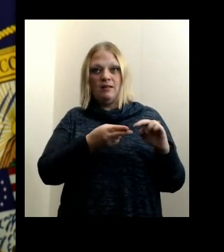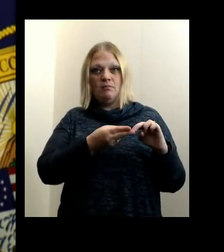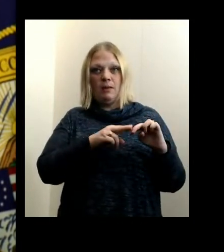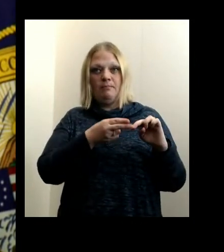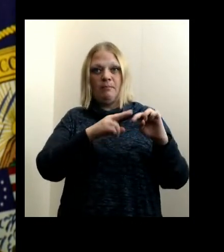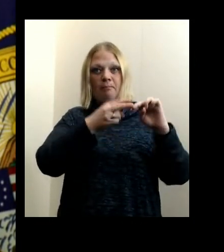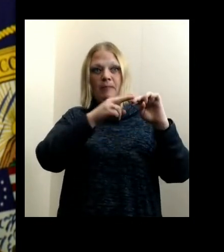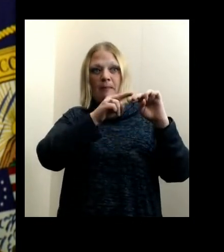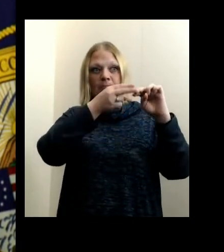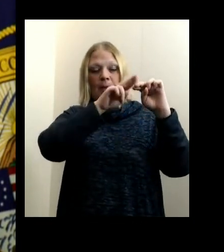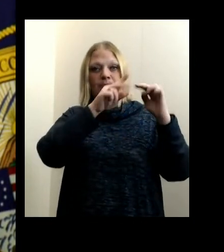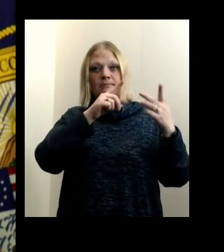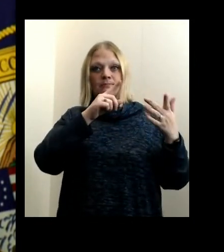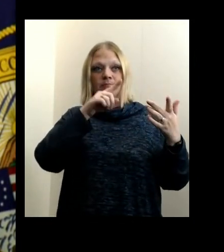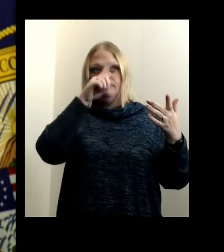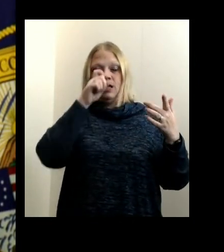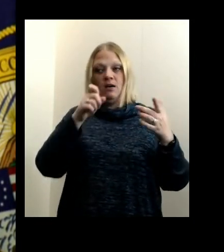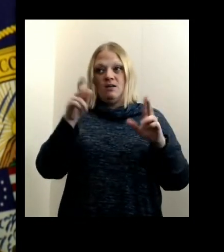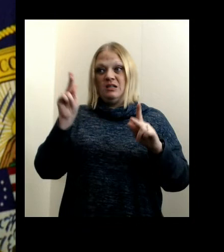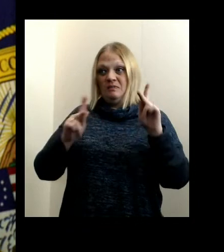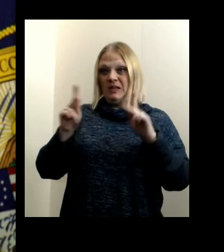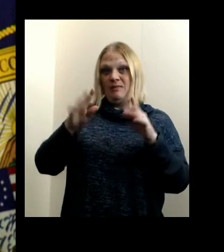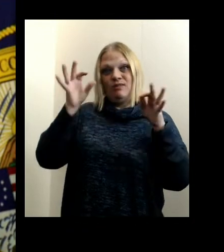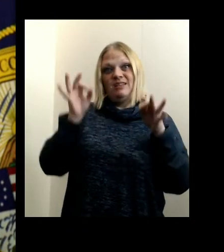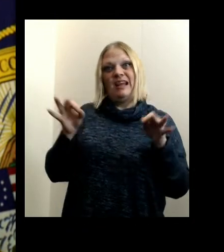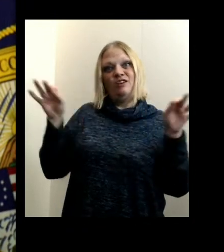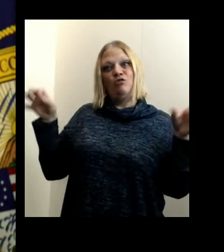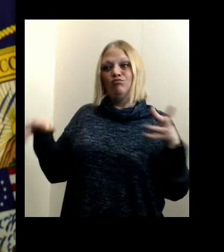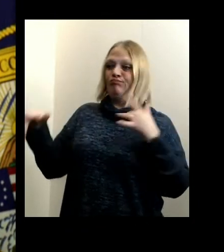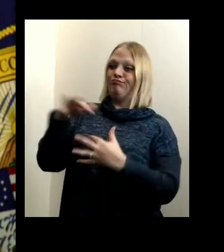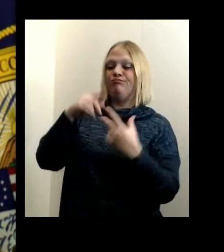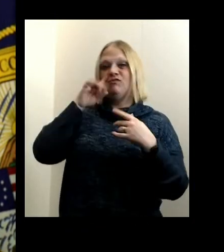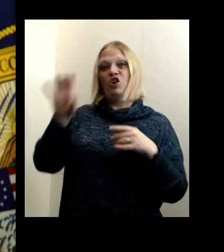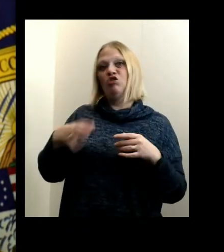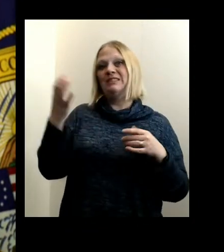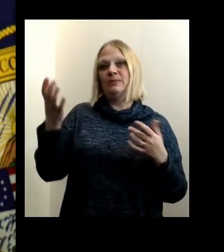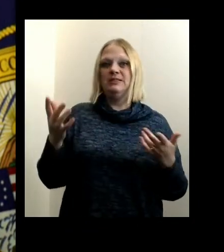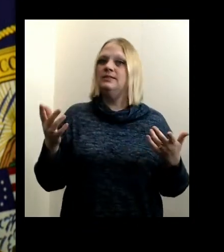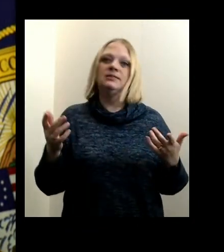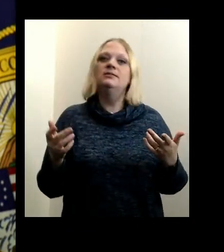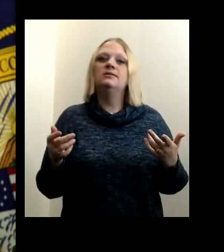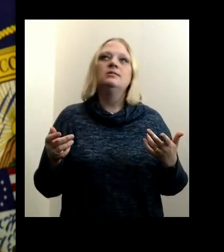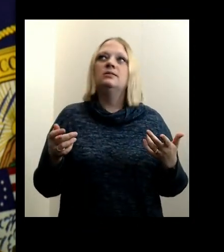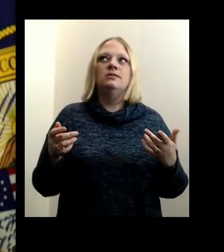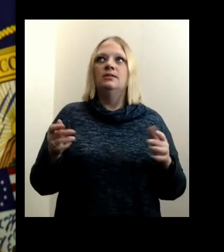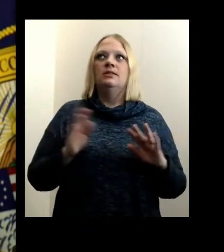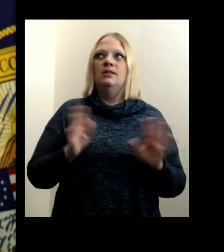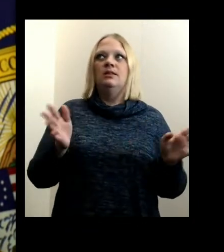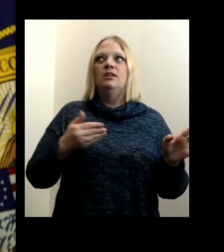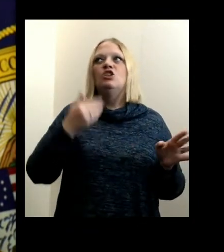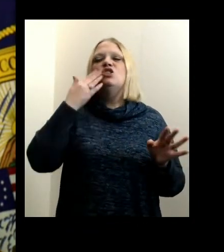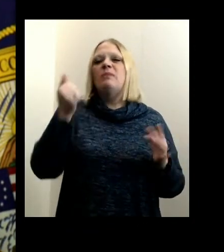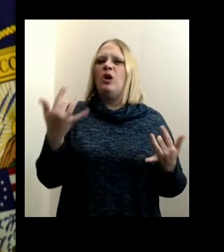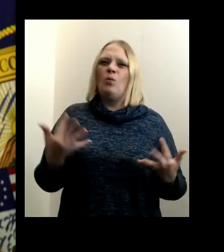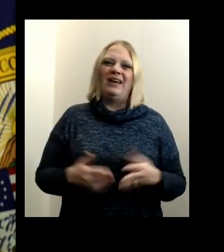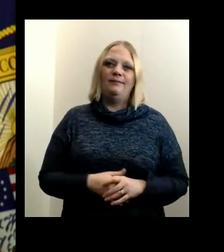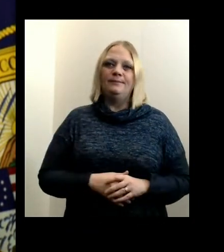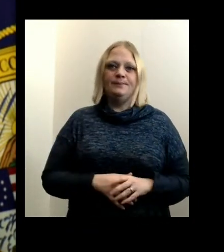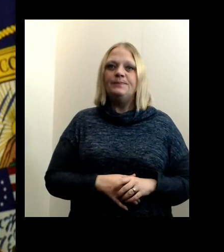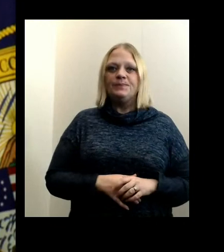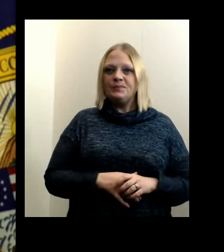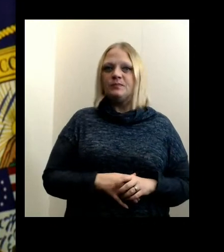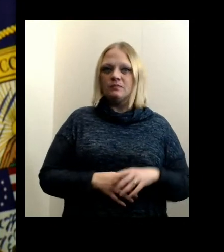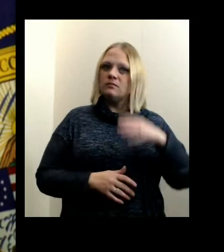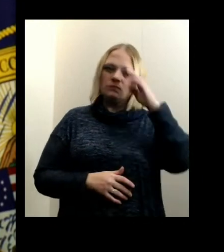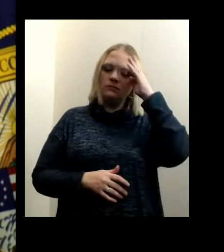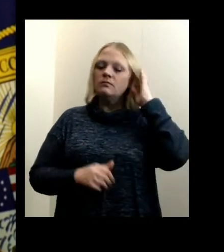as a result of individuals who decided to come together for Christmas. It's just better off to wait.